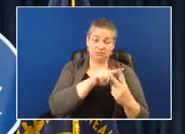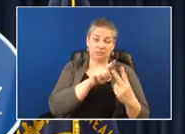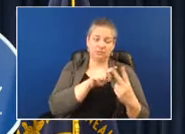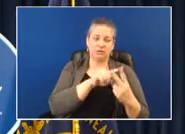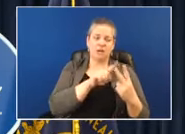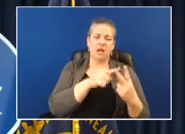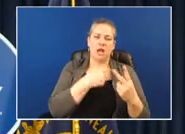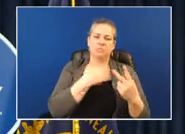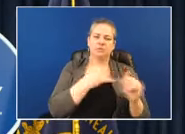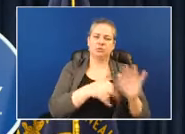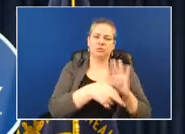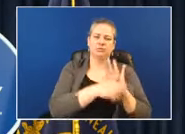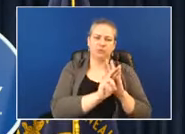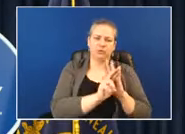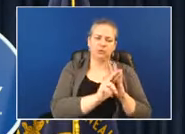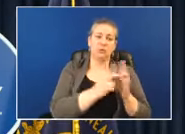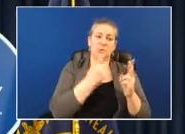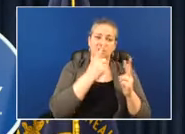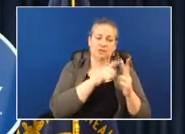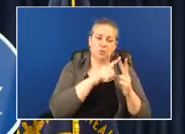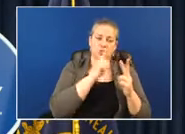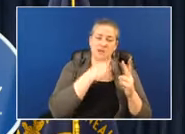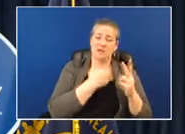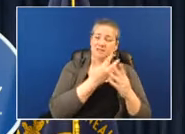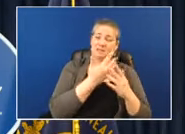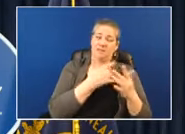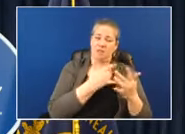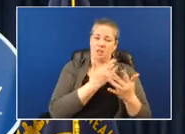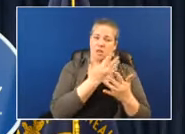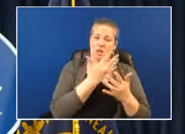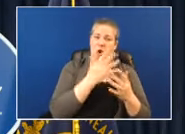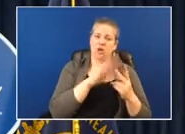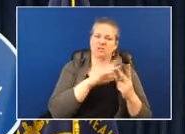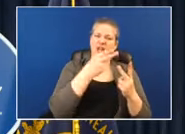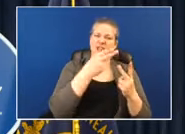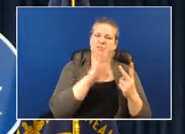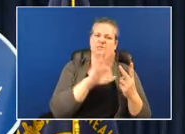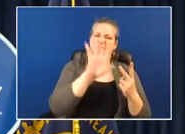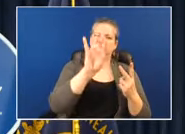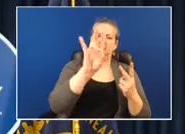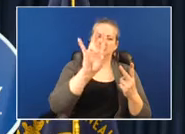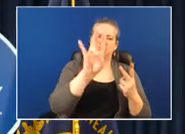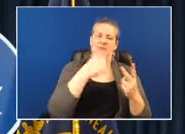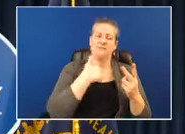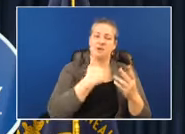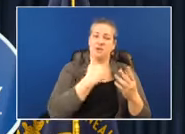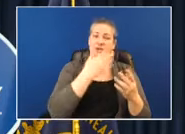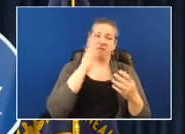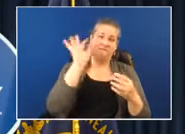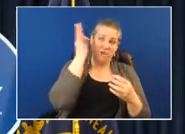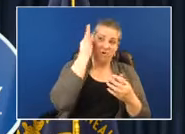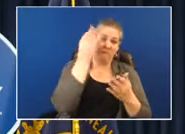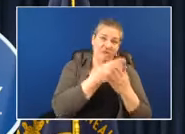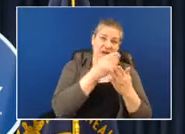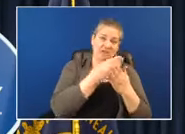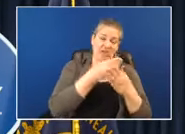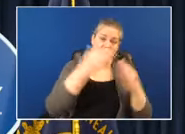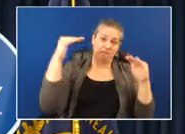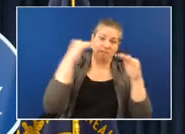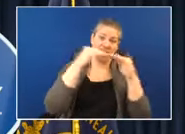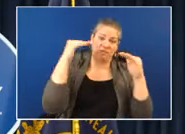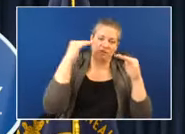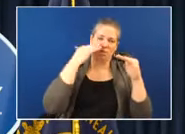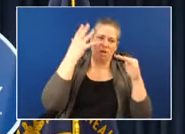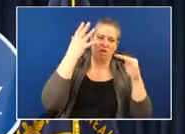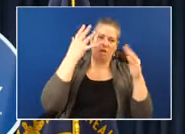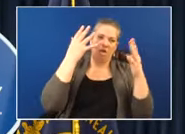concerns about loss of federal funding and the amount of money it would take to implement with absolutely no funding provided for